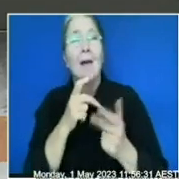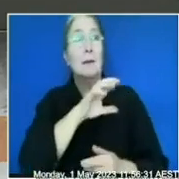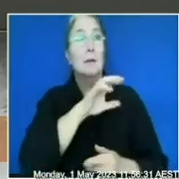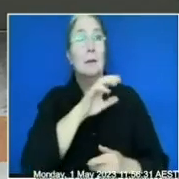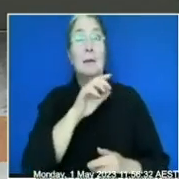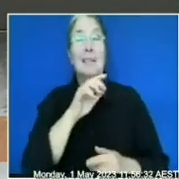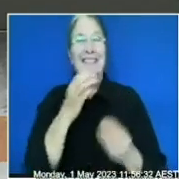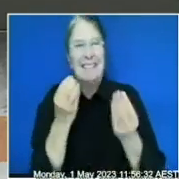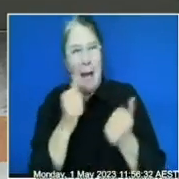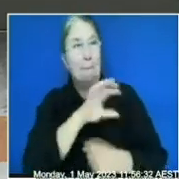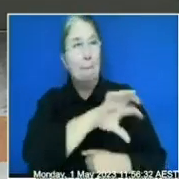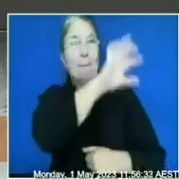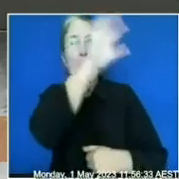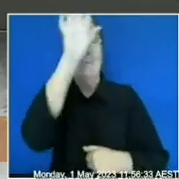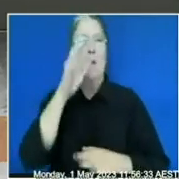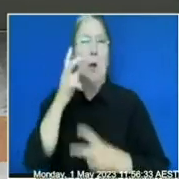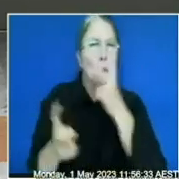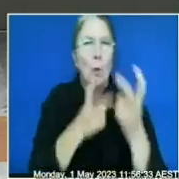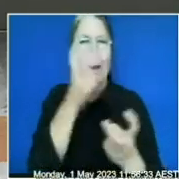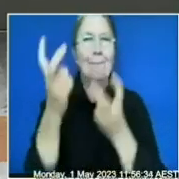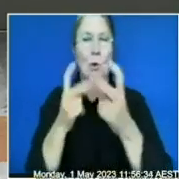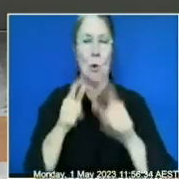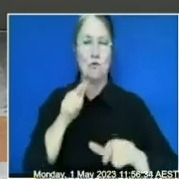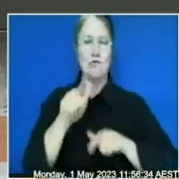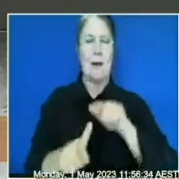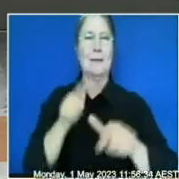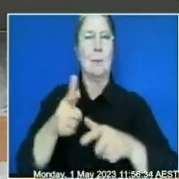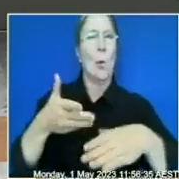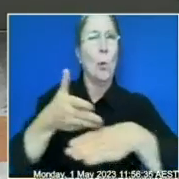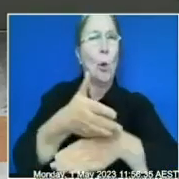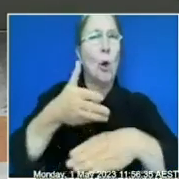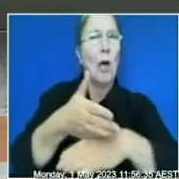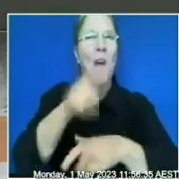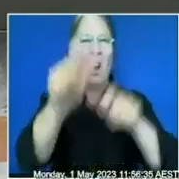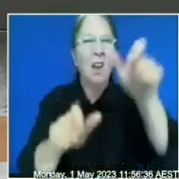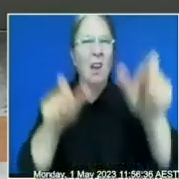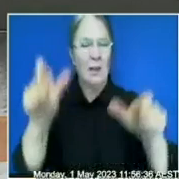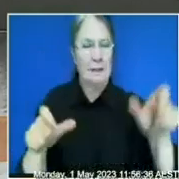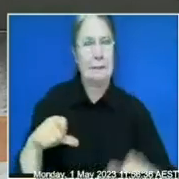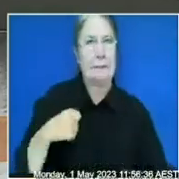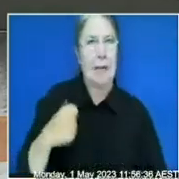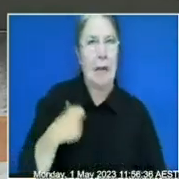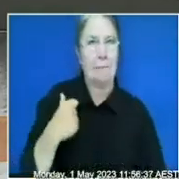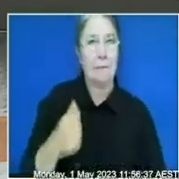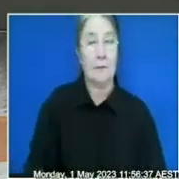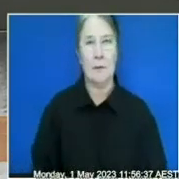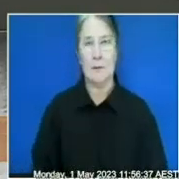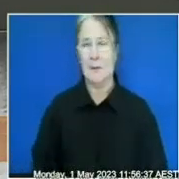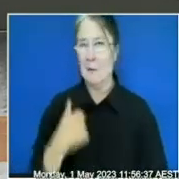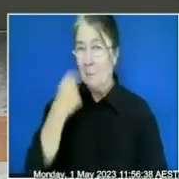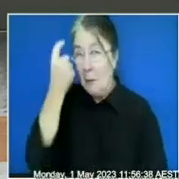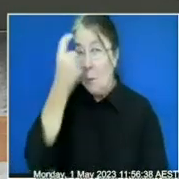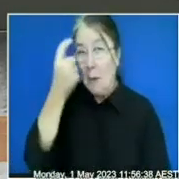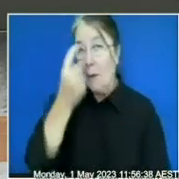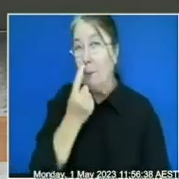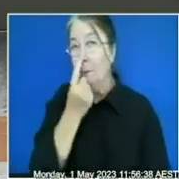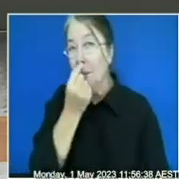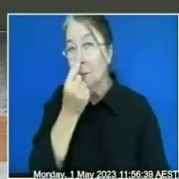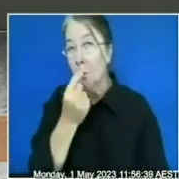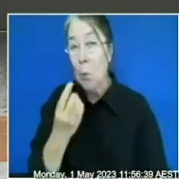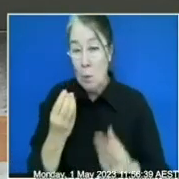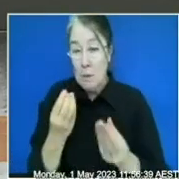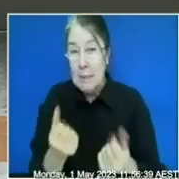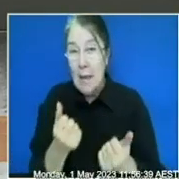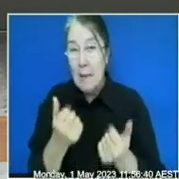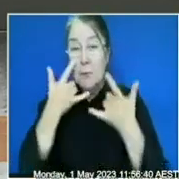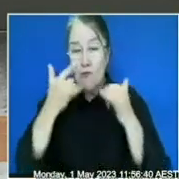still be some trial services that have not commenced? I think that's very unlikely. We've been told very, very imminent